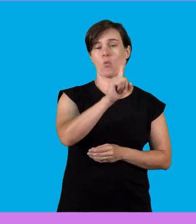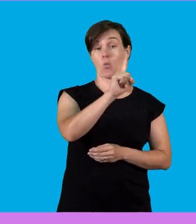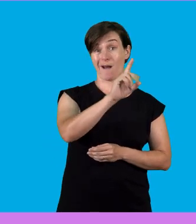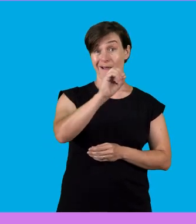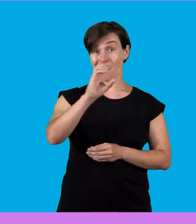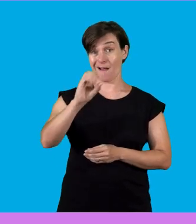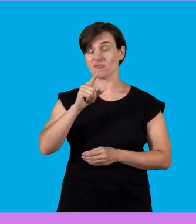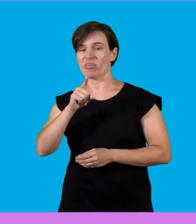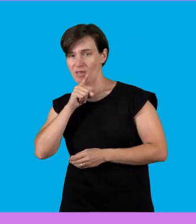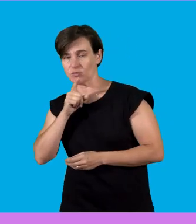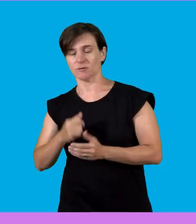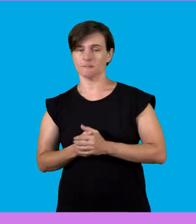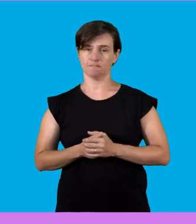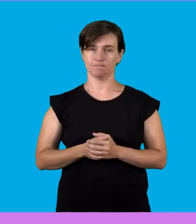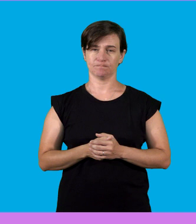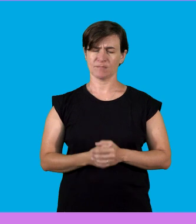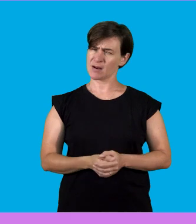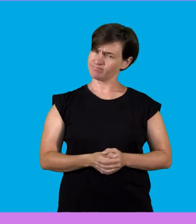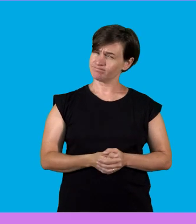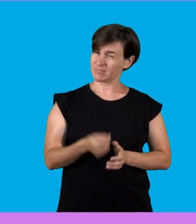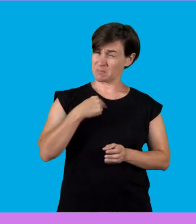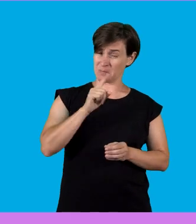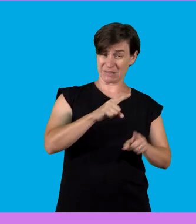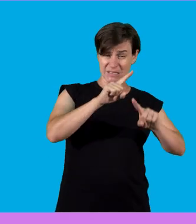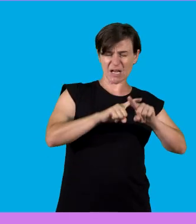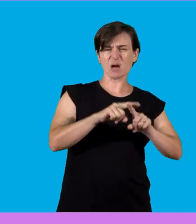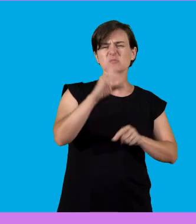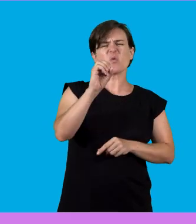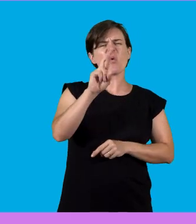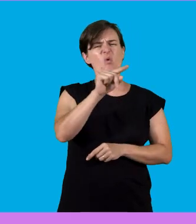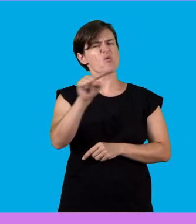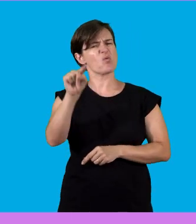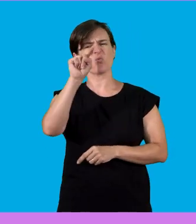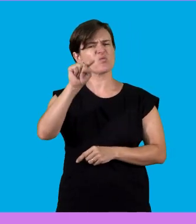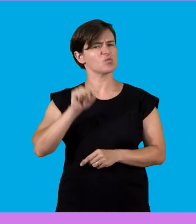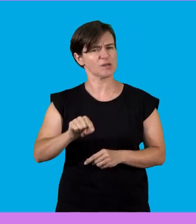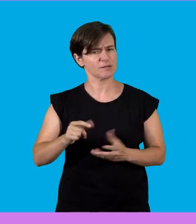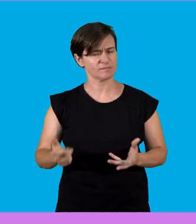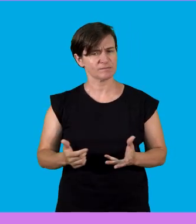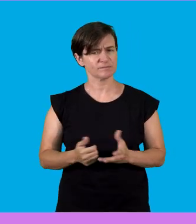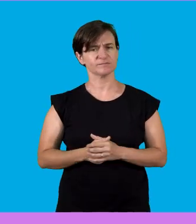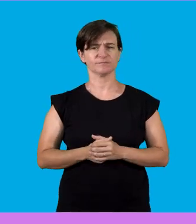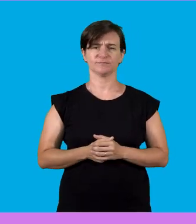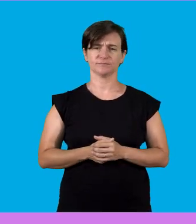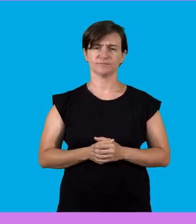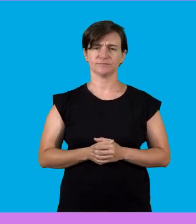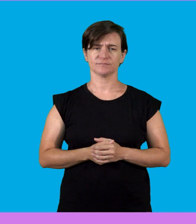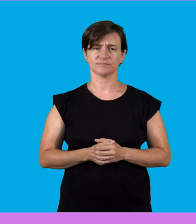100,000. Now, do I need to times or do I need to divide? If I look at